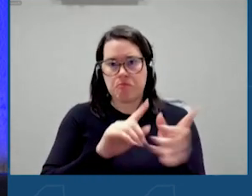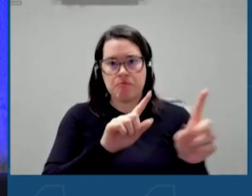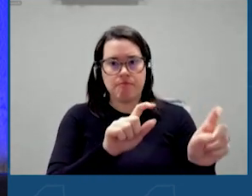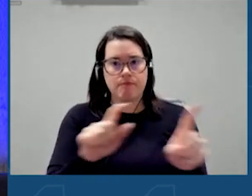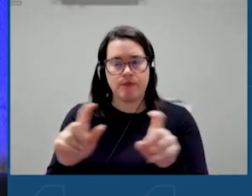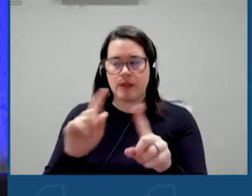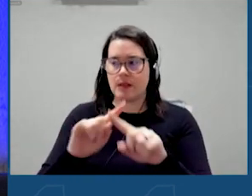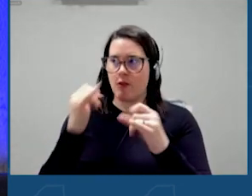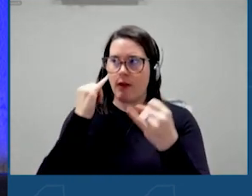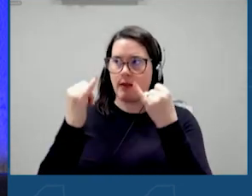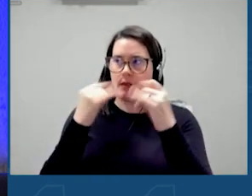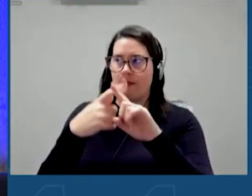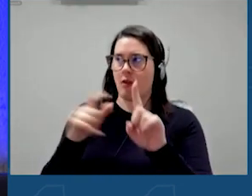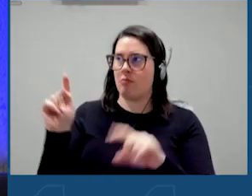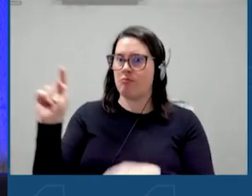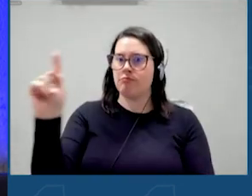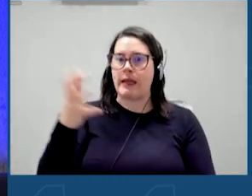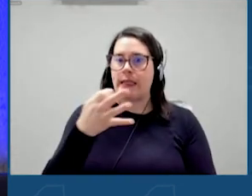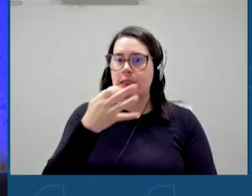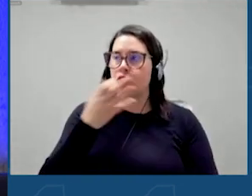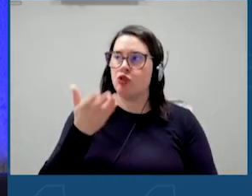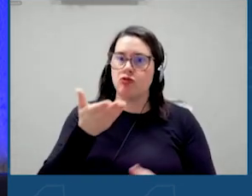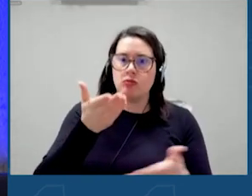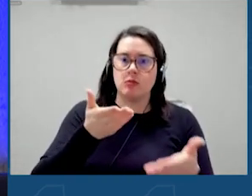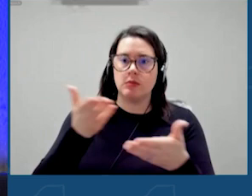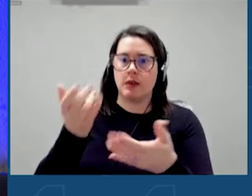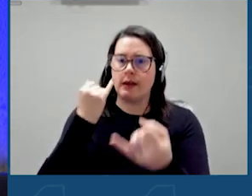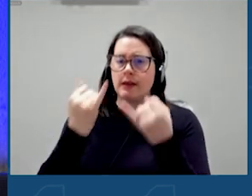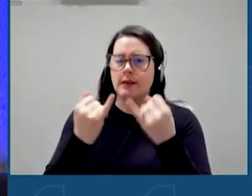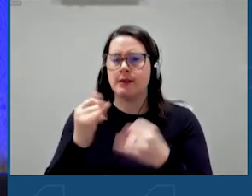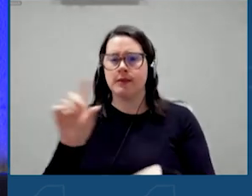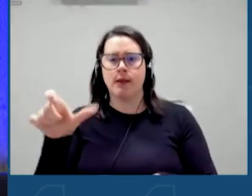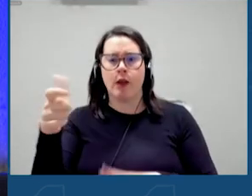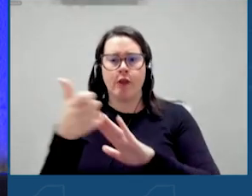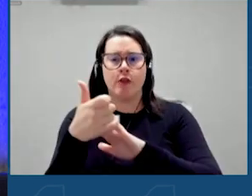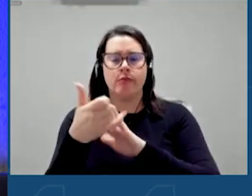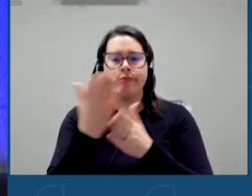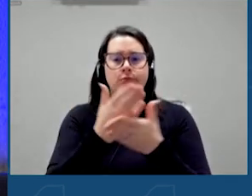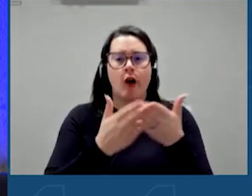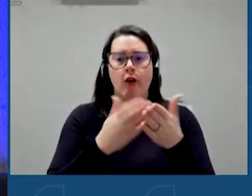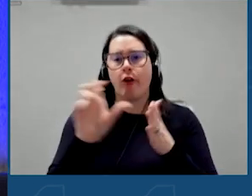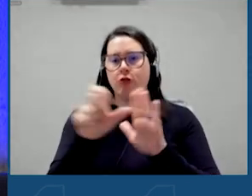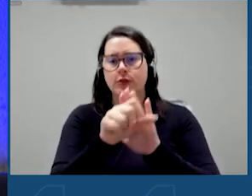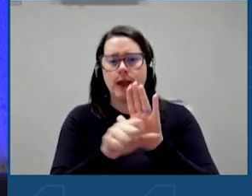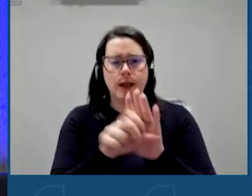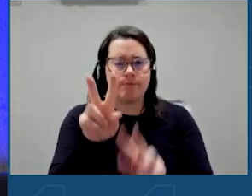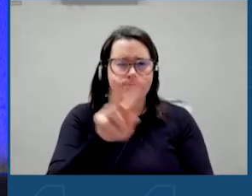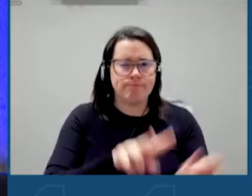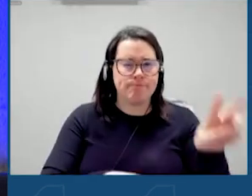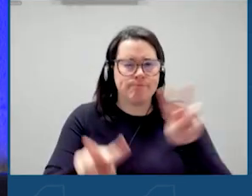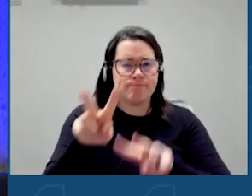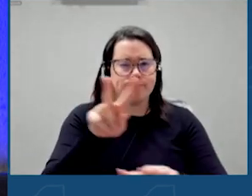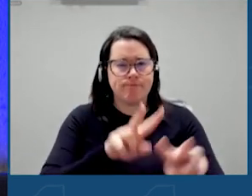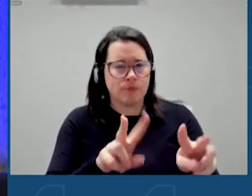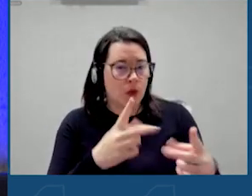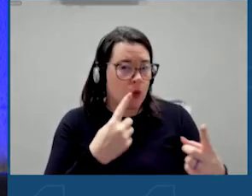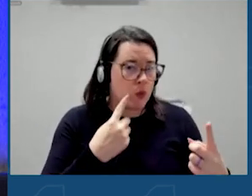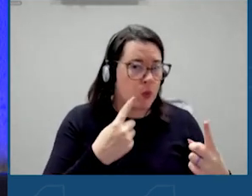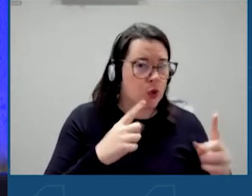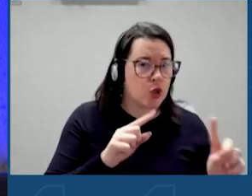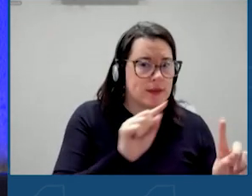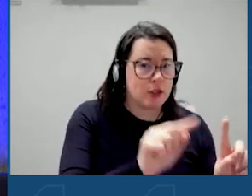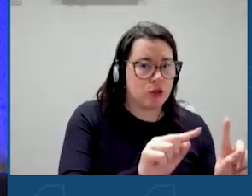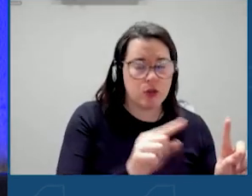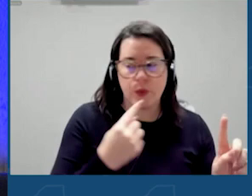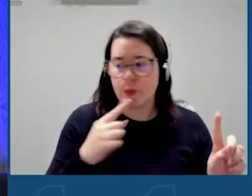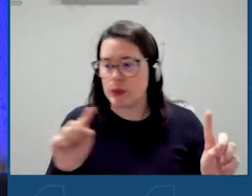experts and looking around the country. Are there models that work? Going to think tanks, talking among ourselves,